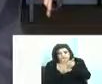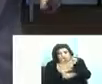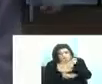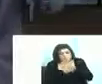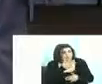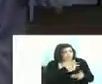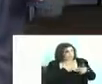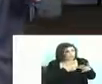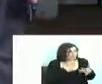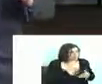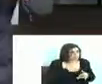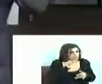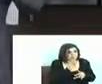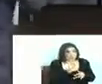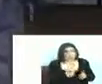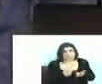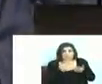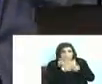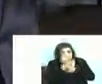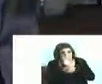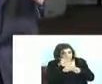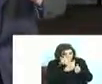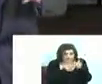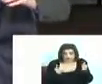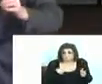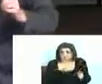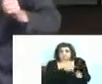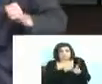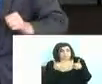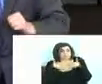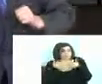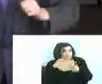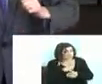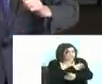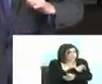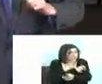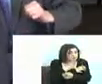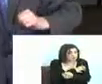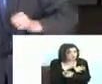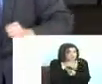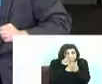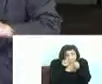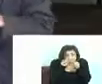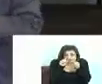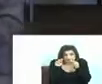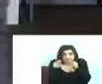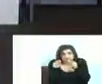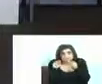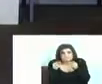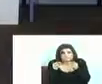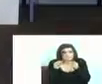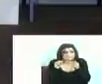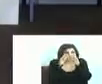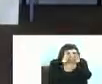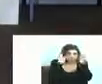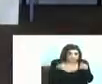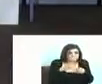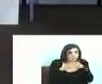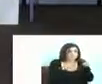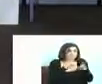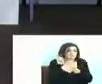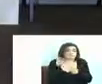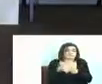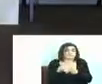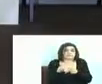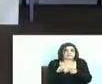God, that each and every one of us have the power of the mustard seed to give shelter to those who need it, the power of